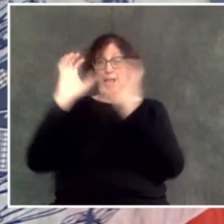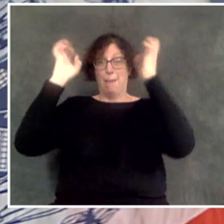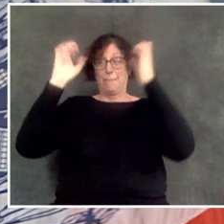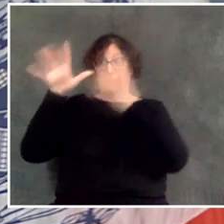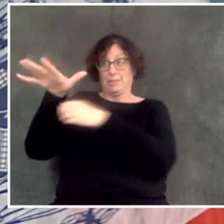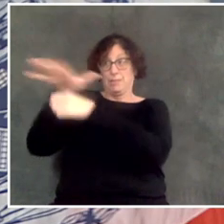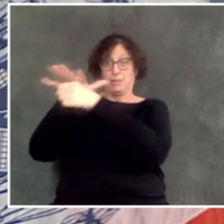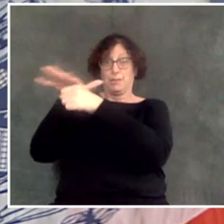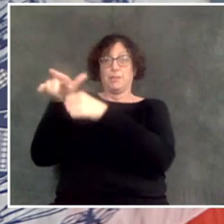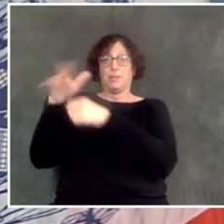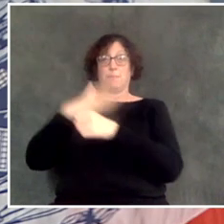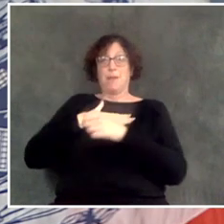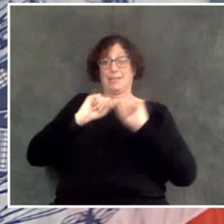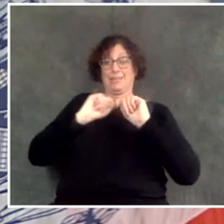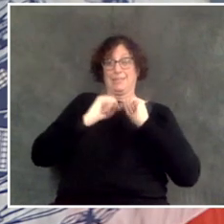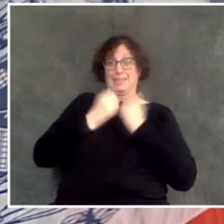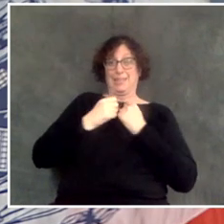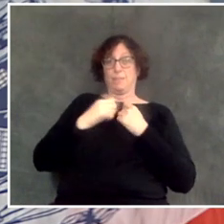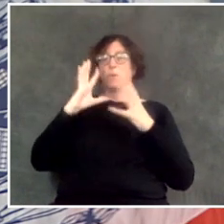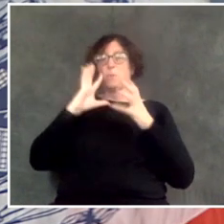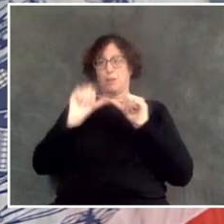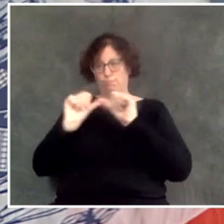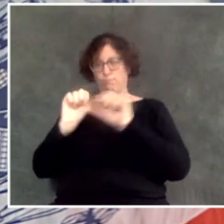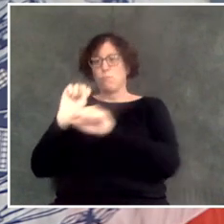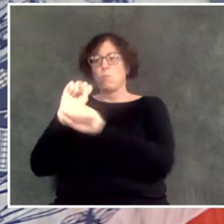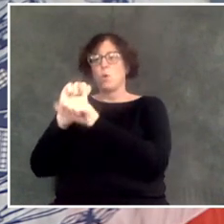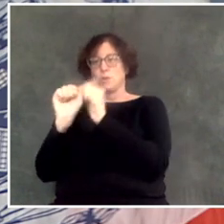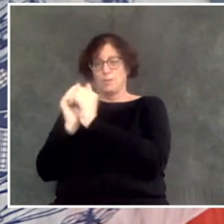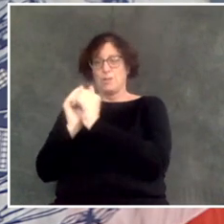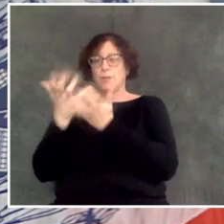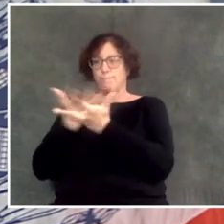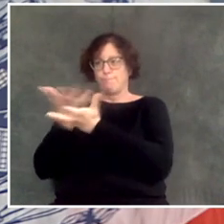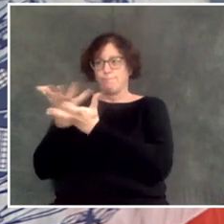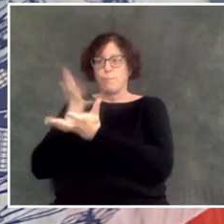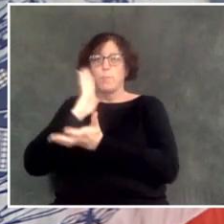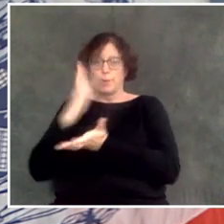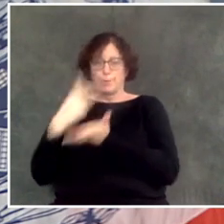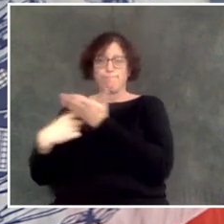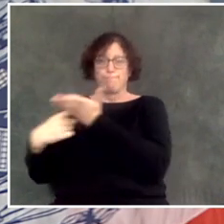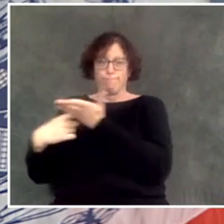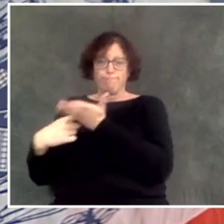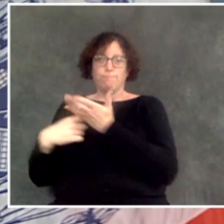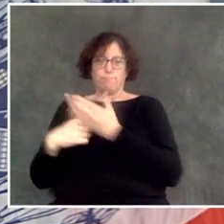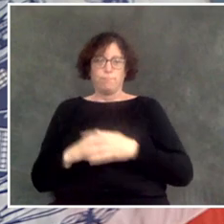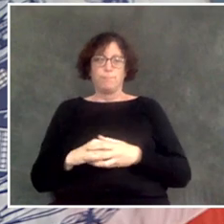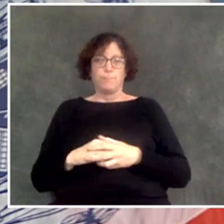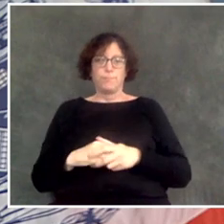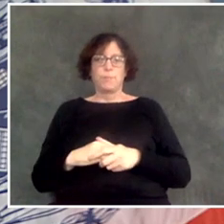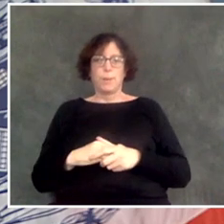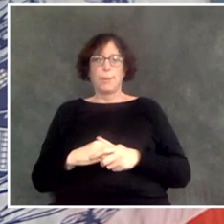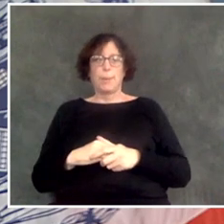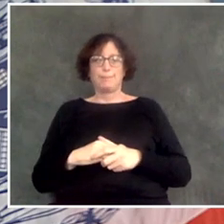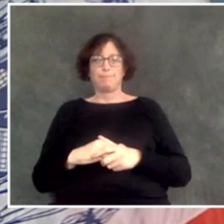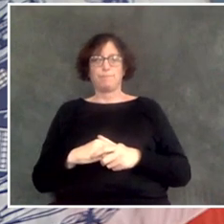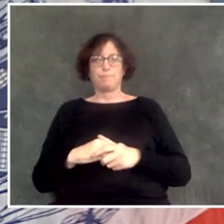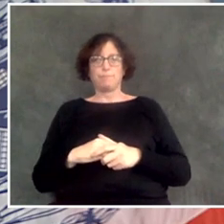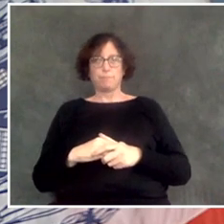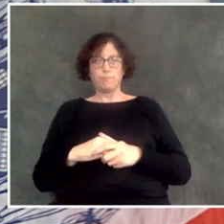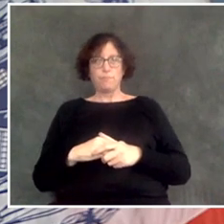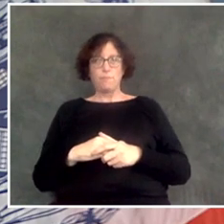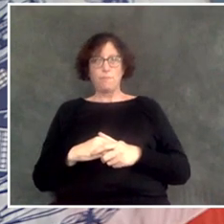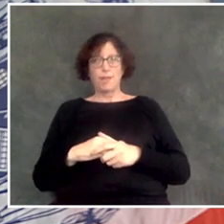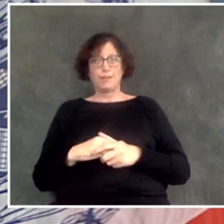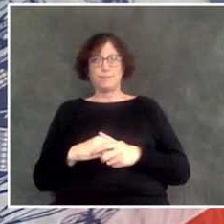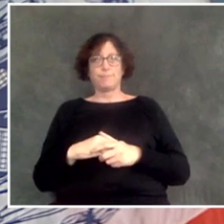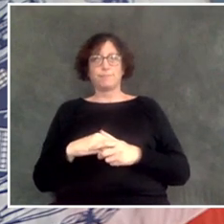can support the workforce. But the big issues that are being raised now, those are long-term issues that can't be